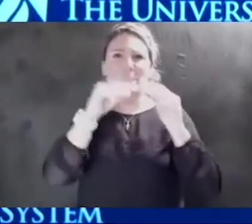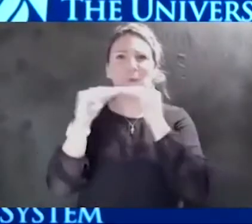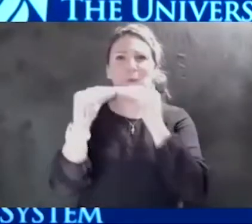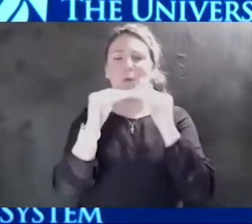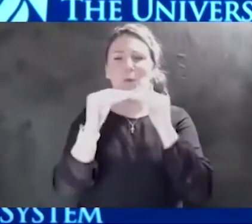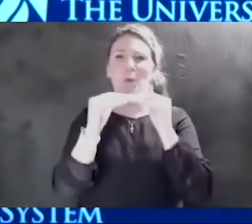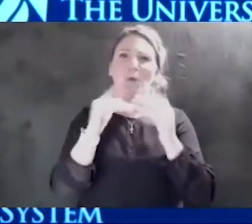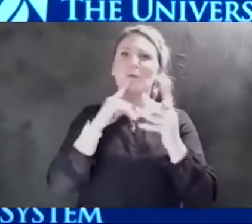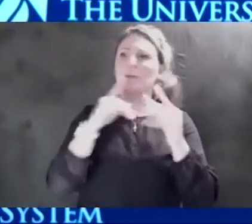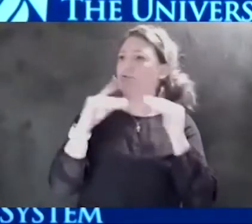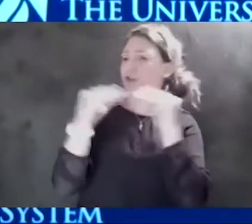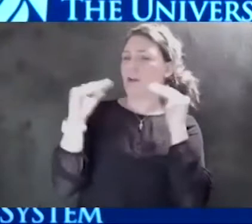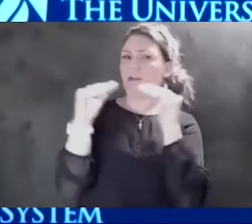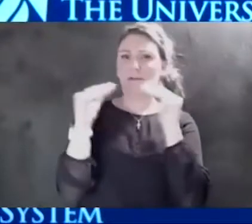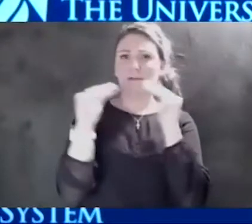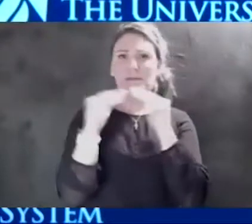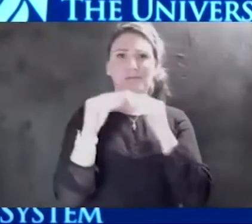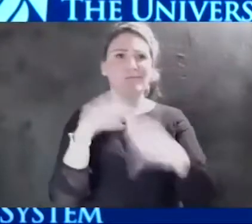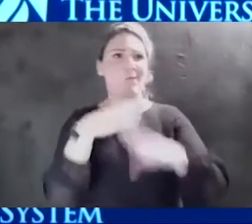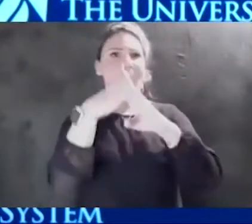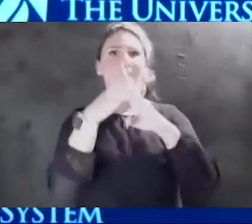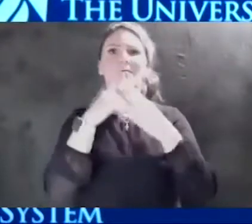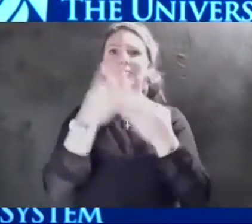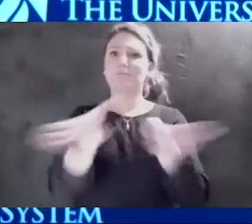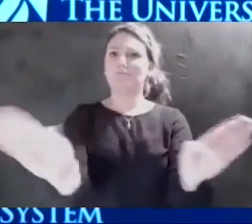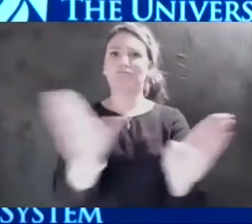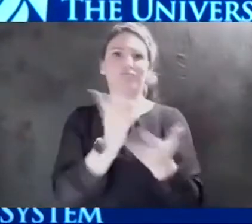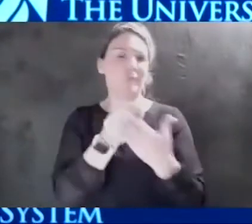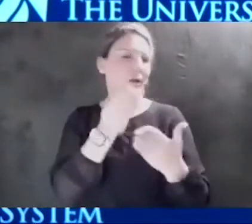for the common defense, promote the general welfare, and secure the blessings of liberty.